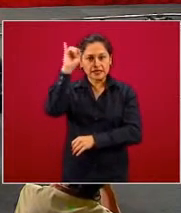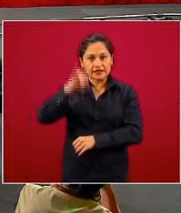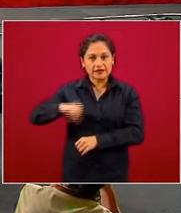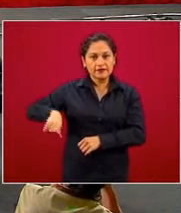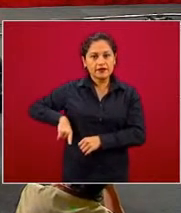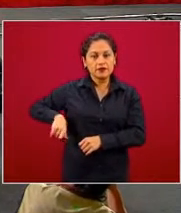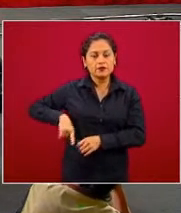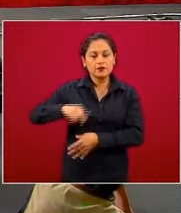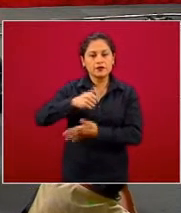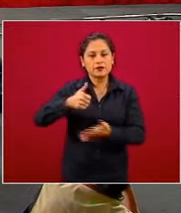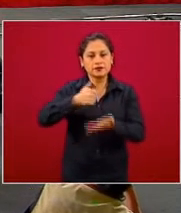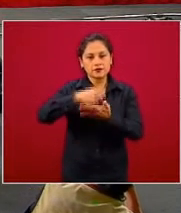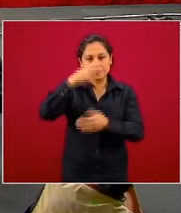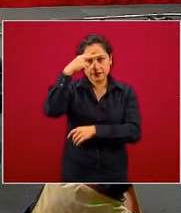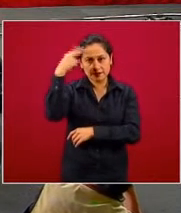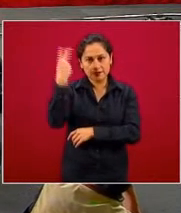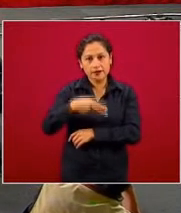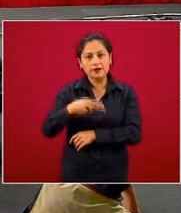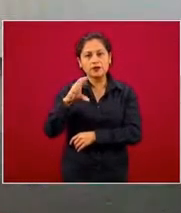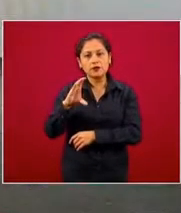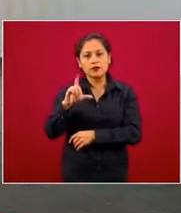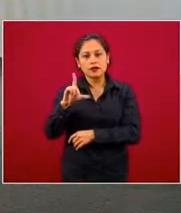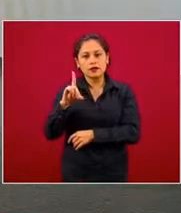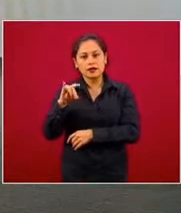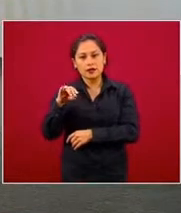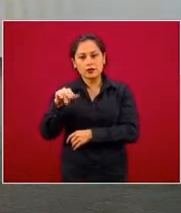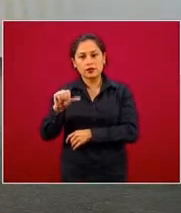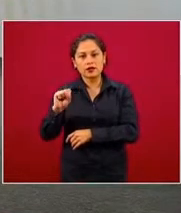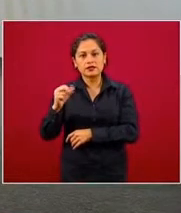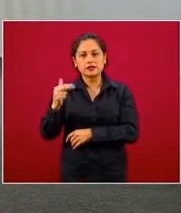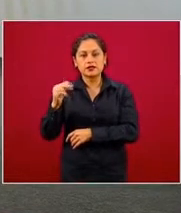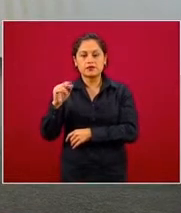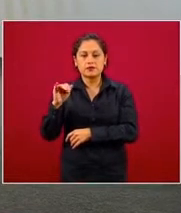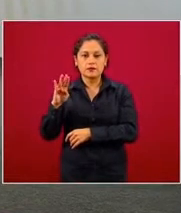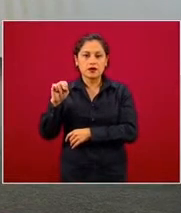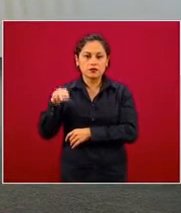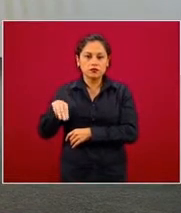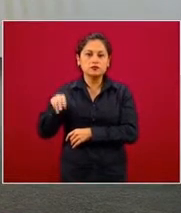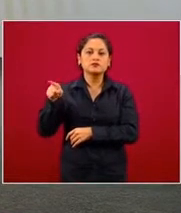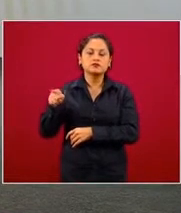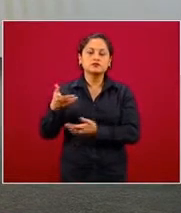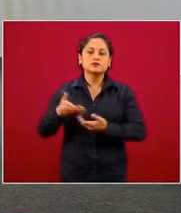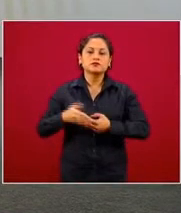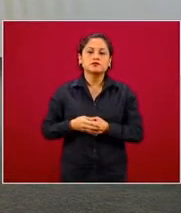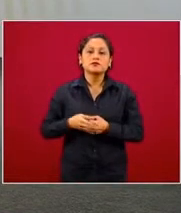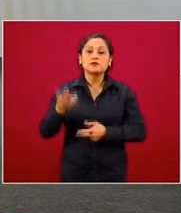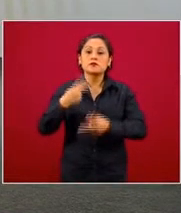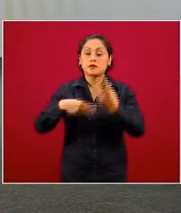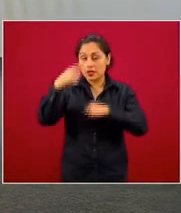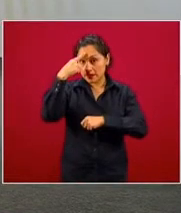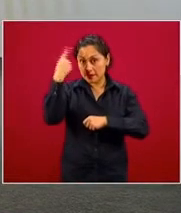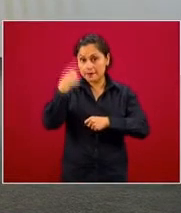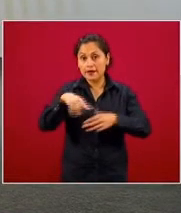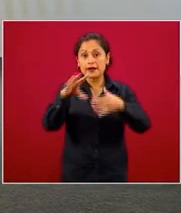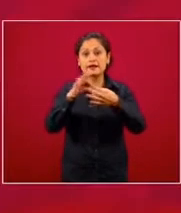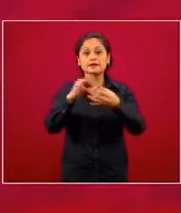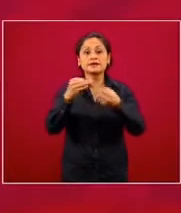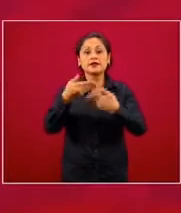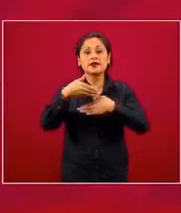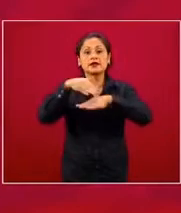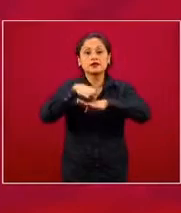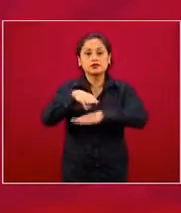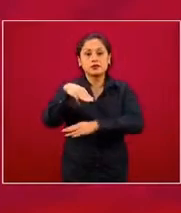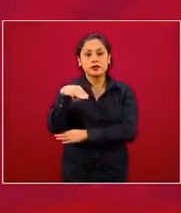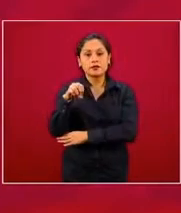and dear Dr. Claudia Sheinbaum, Governor of Mexico City. She is here to talk to